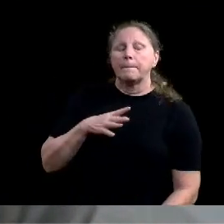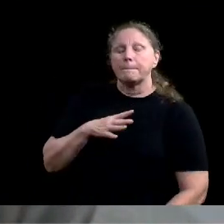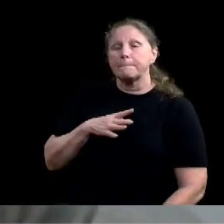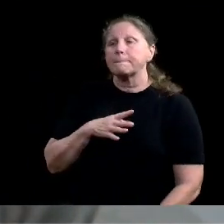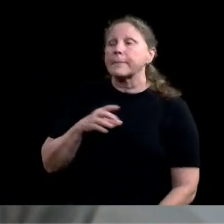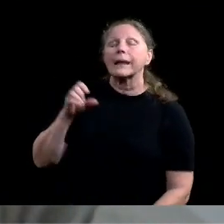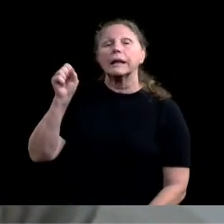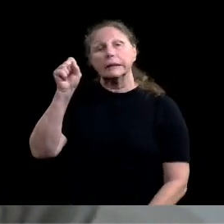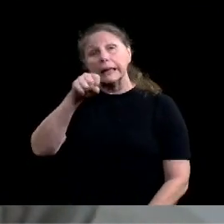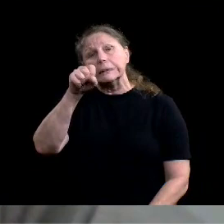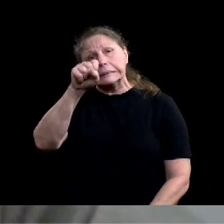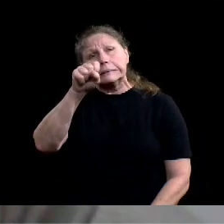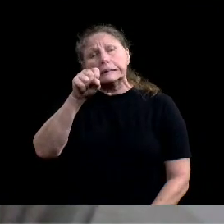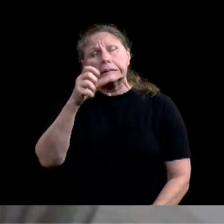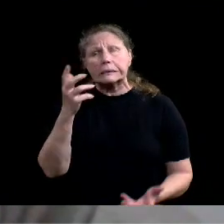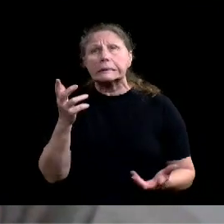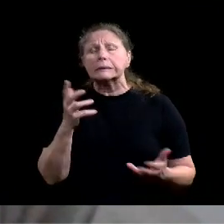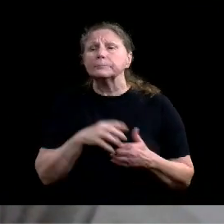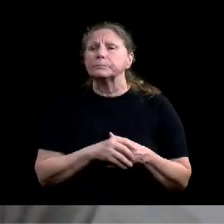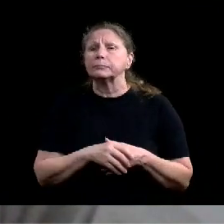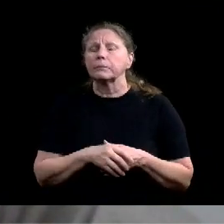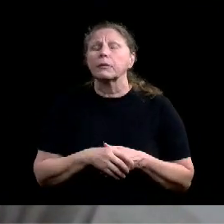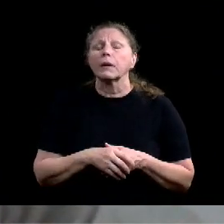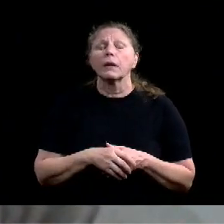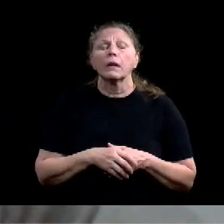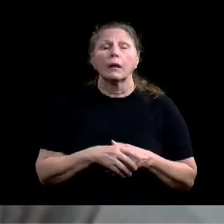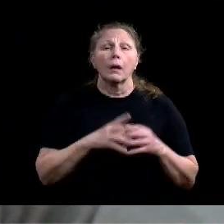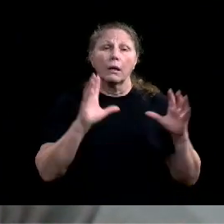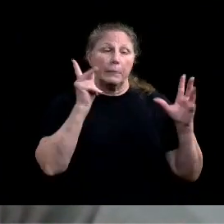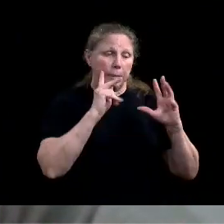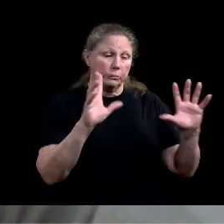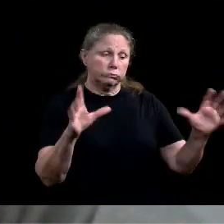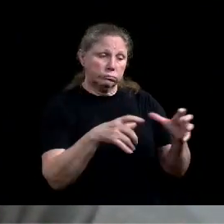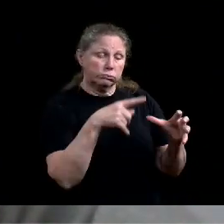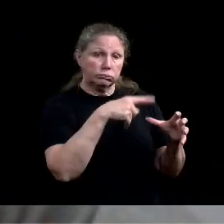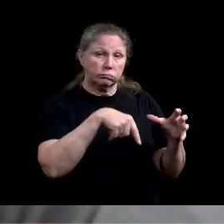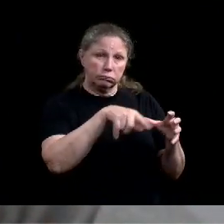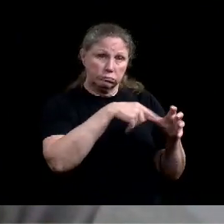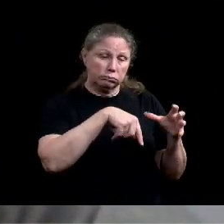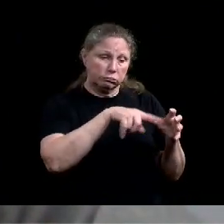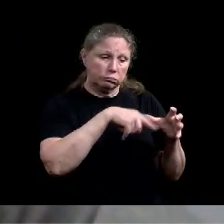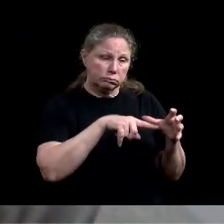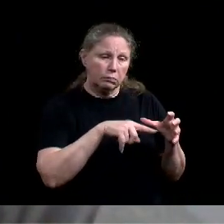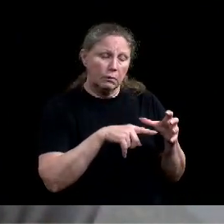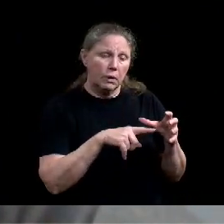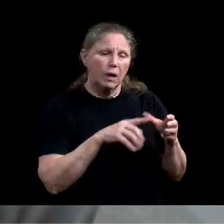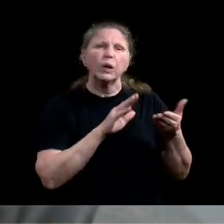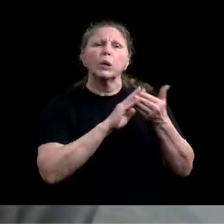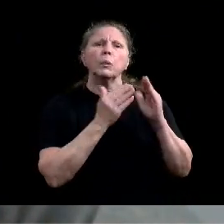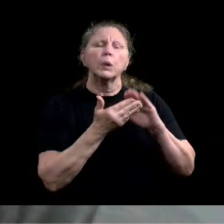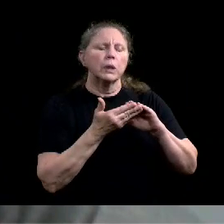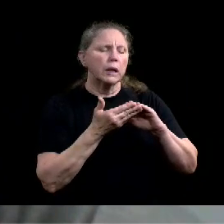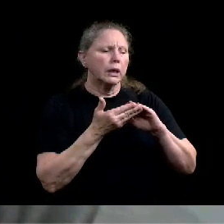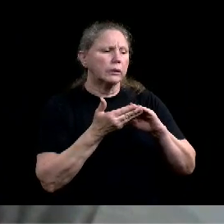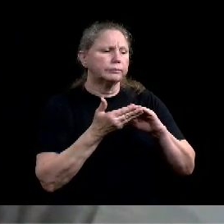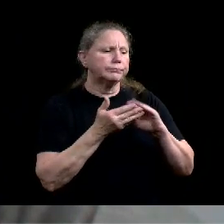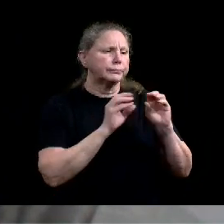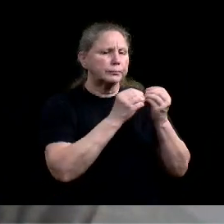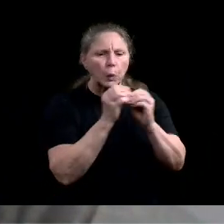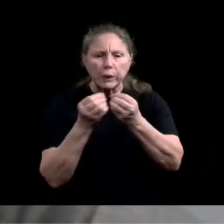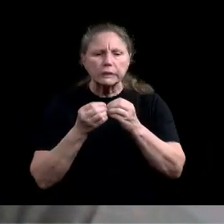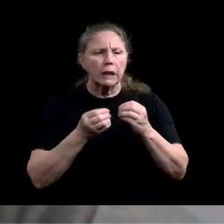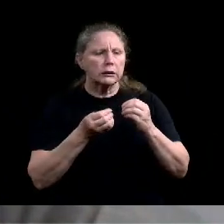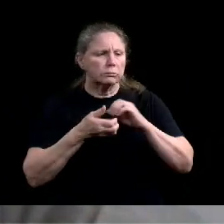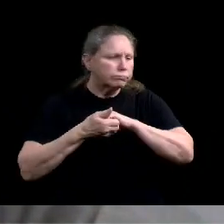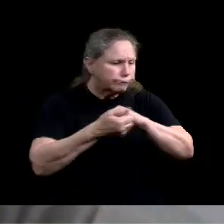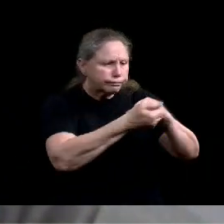at community collaborative working teams. These folks that are on these